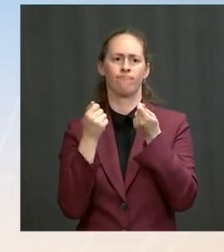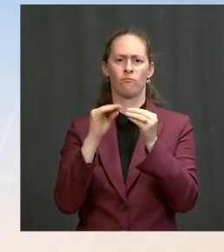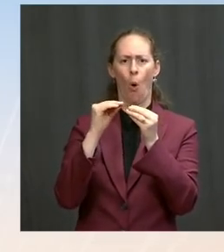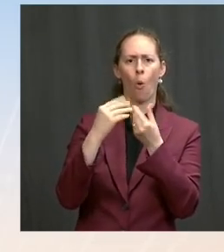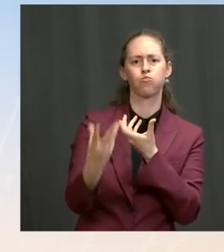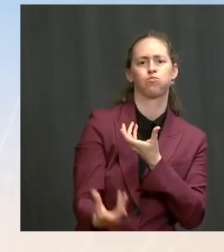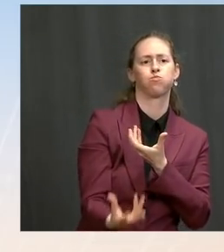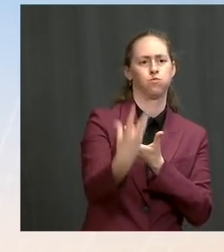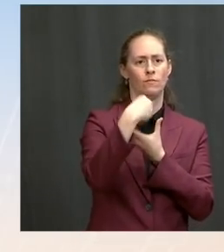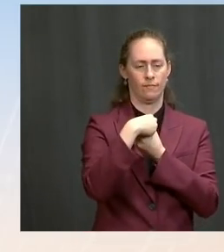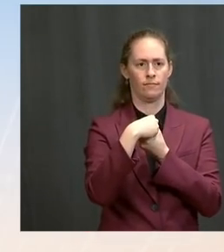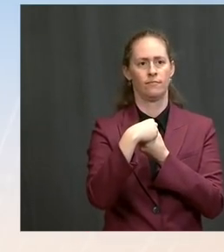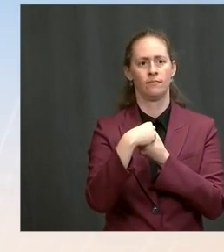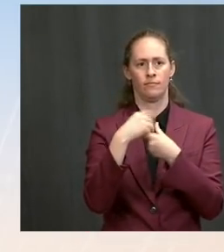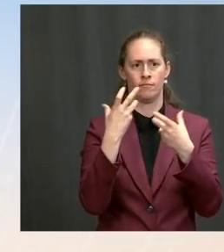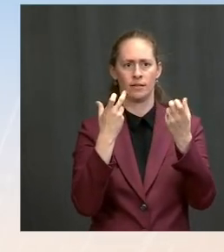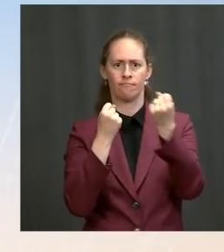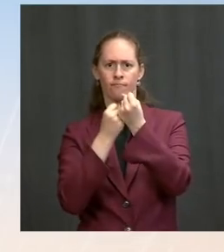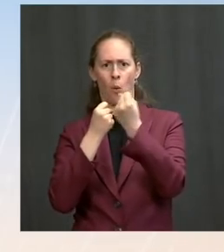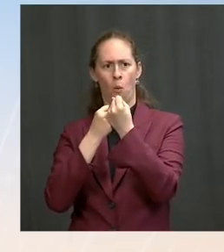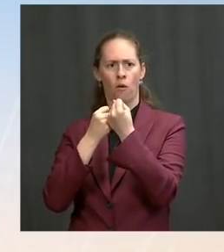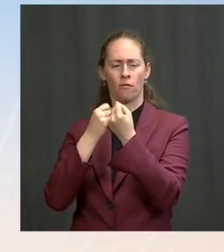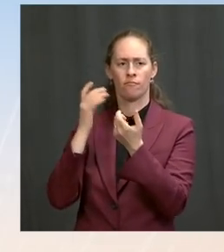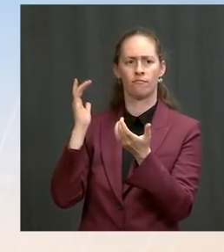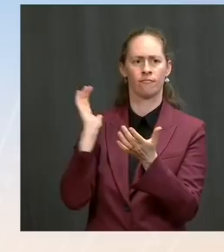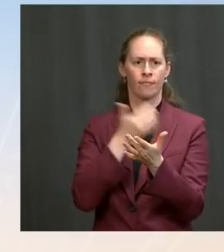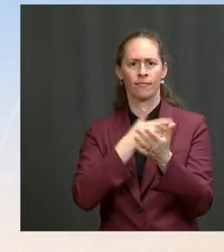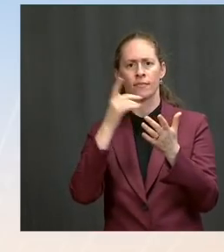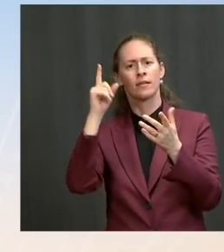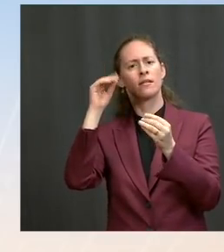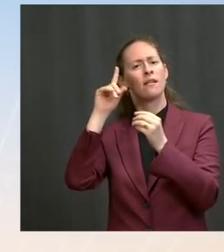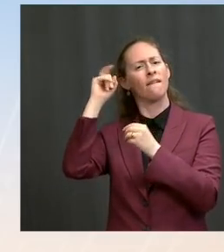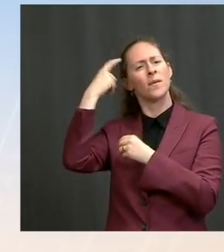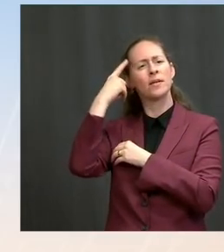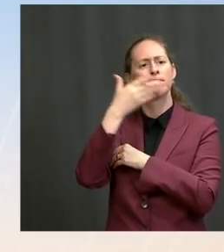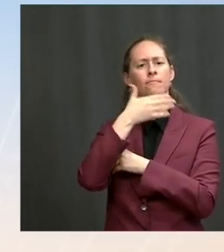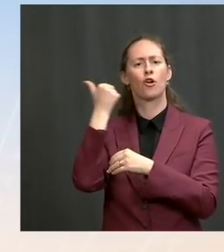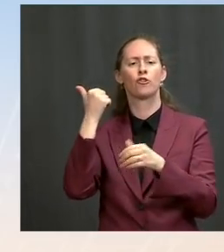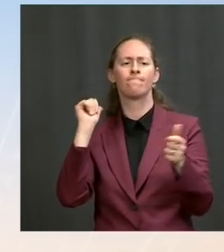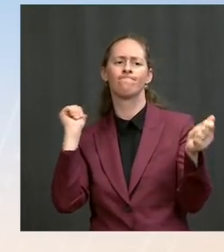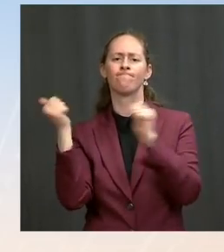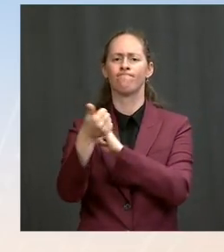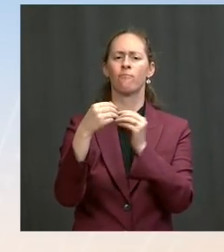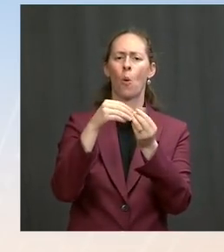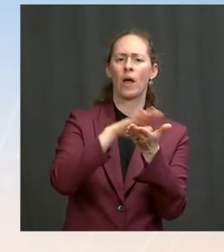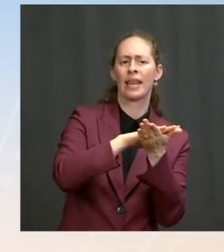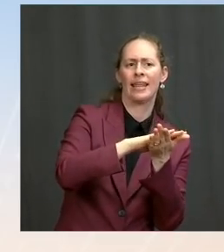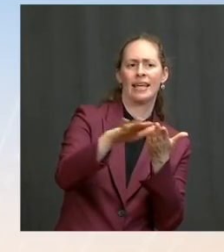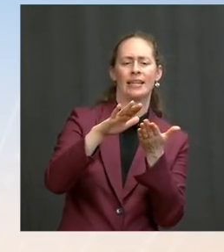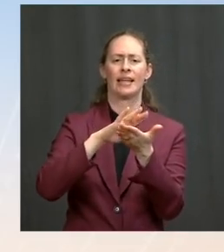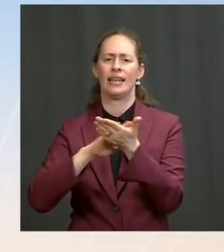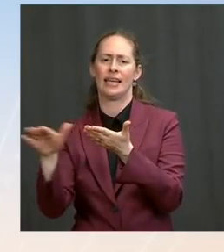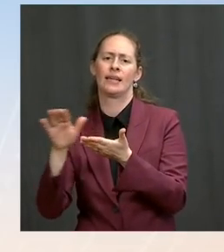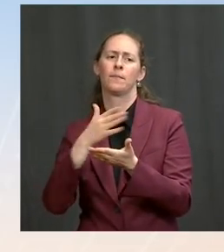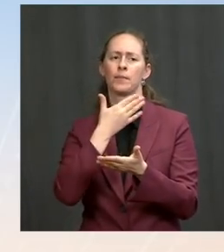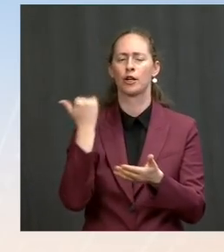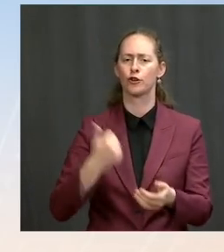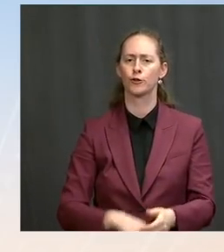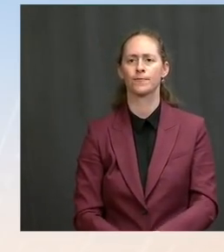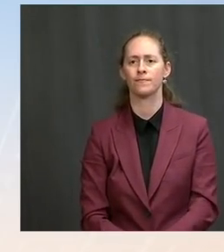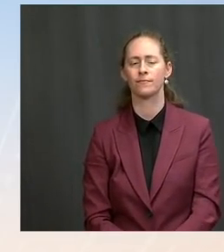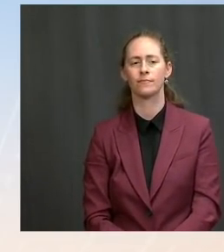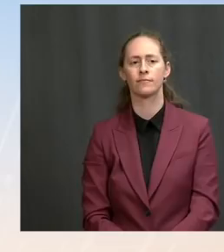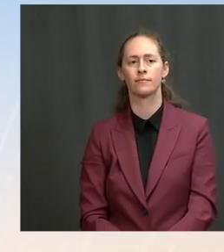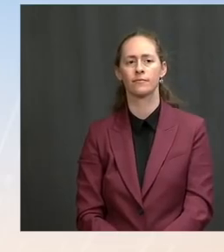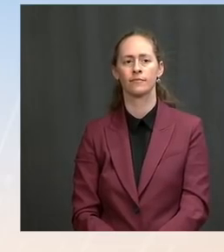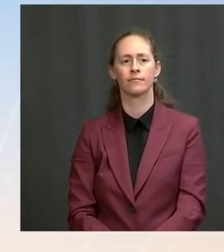our electric grid through an energy efficiency and clean electricity standard, and mobilizing the next generation of conservation and resilience workers. And